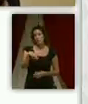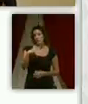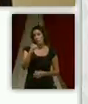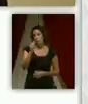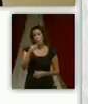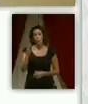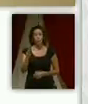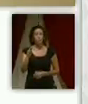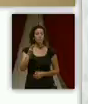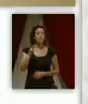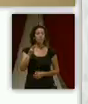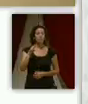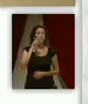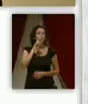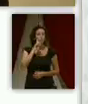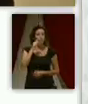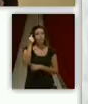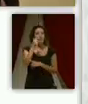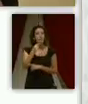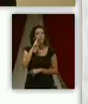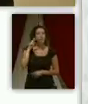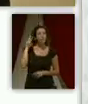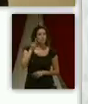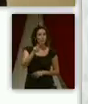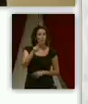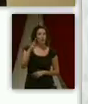with Mr. Tim Cook.